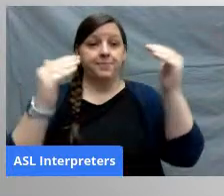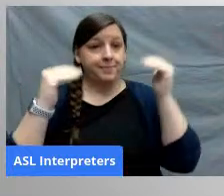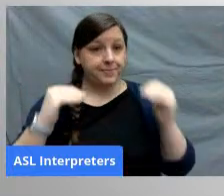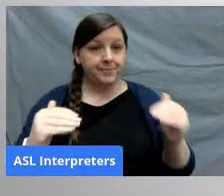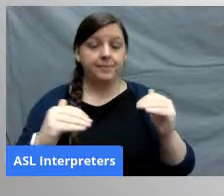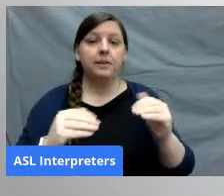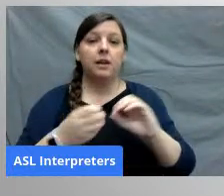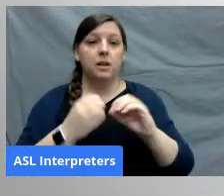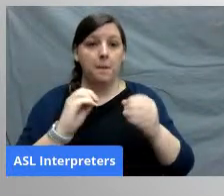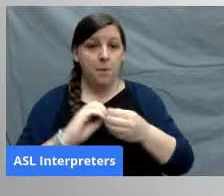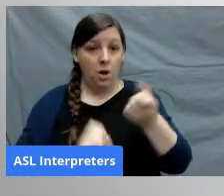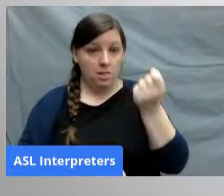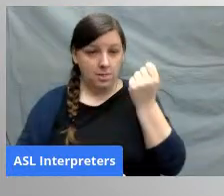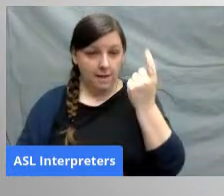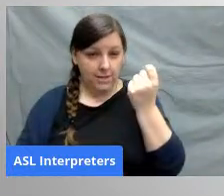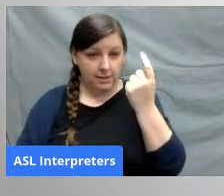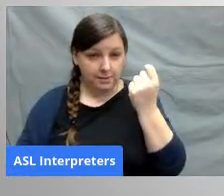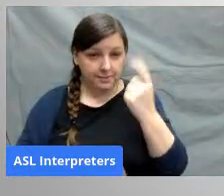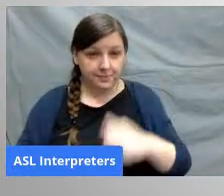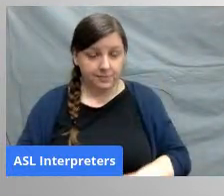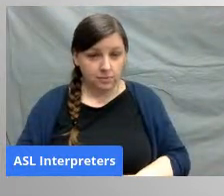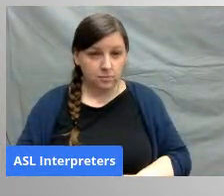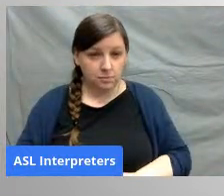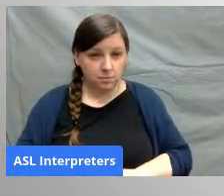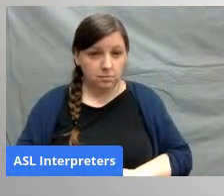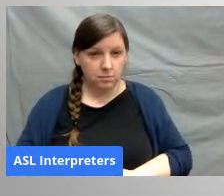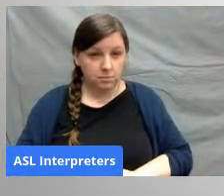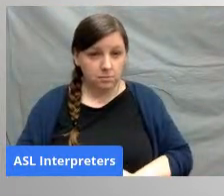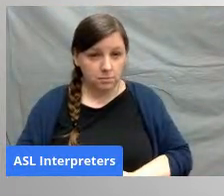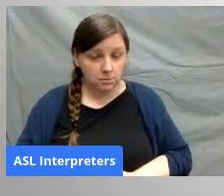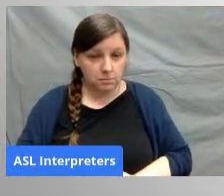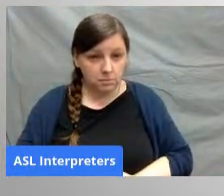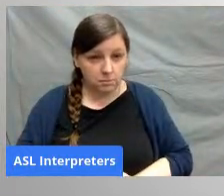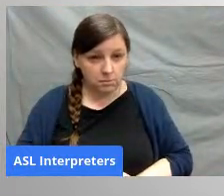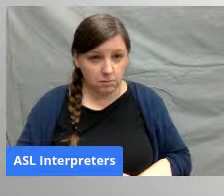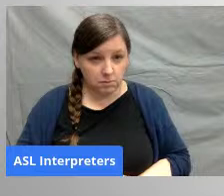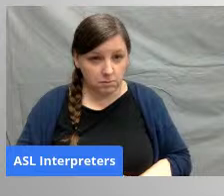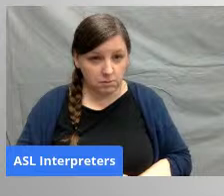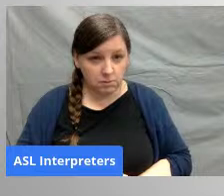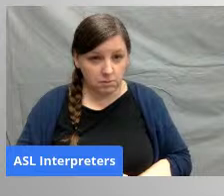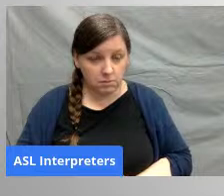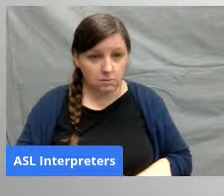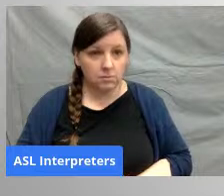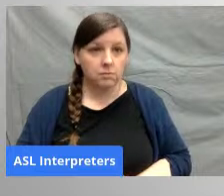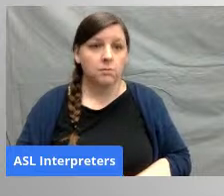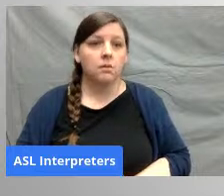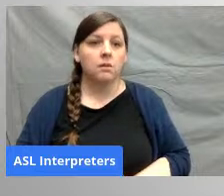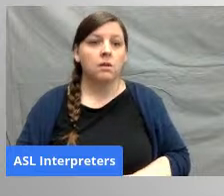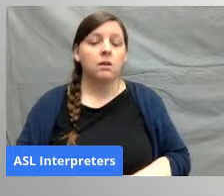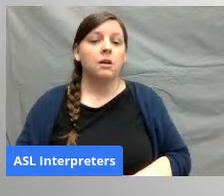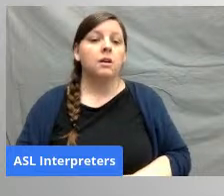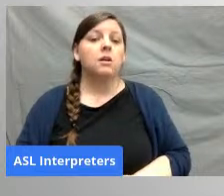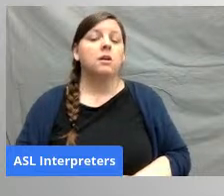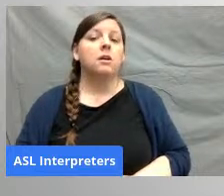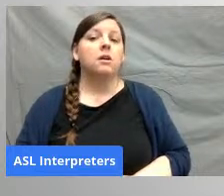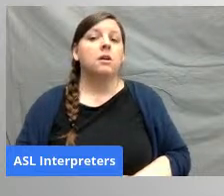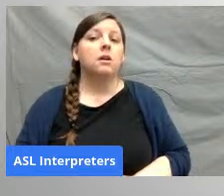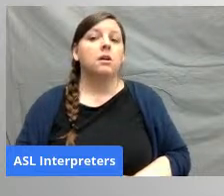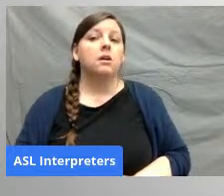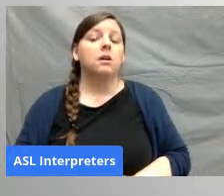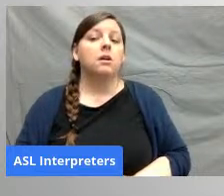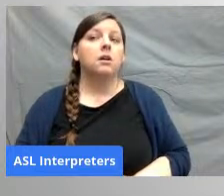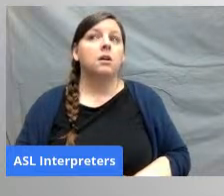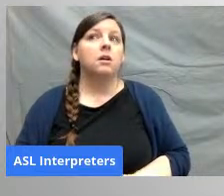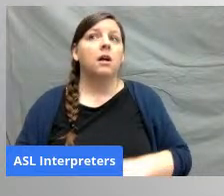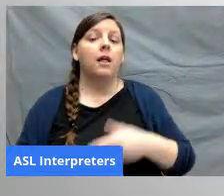with item number 11. And these are the things that are right now are scheduled to be on our